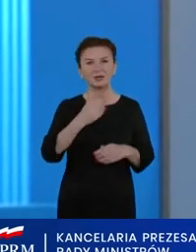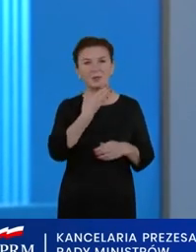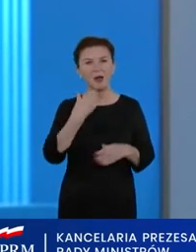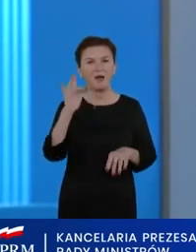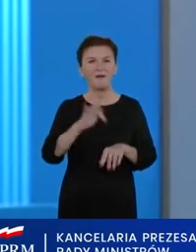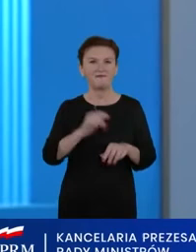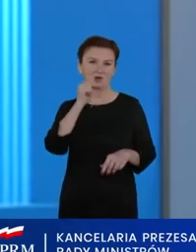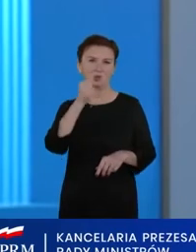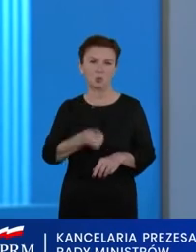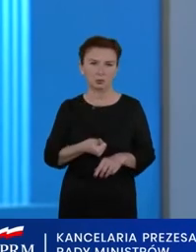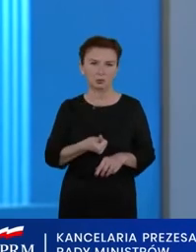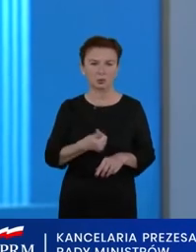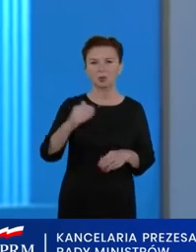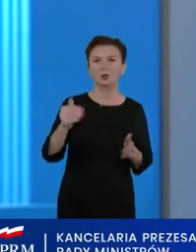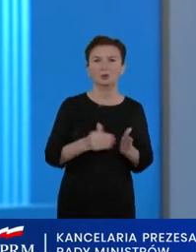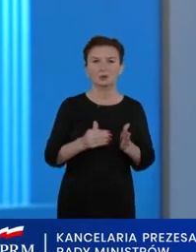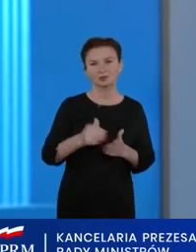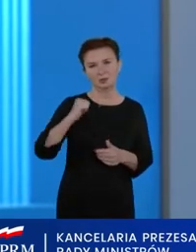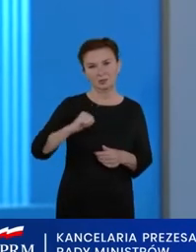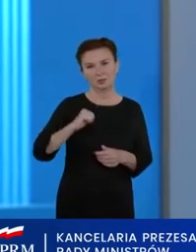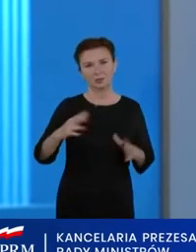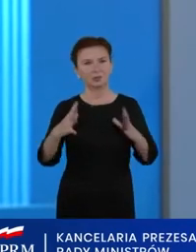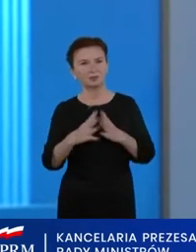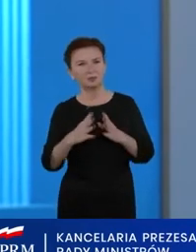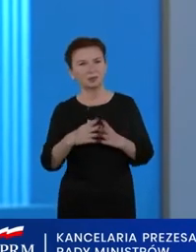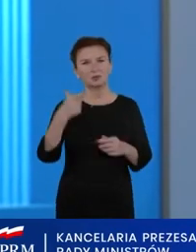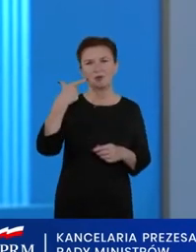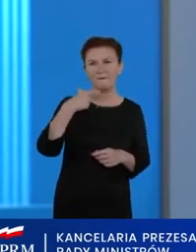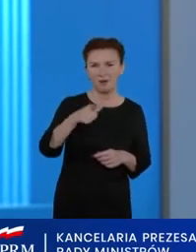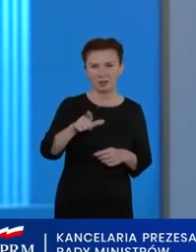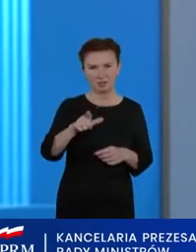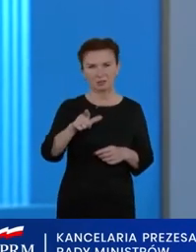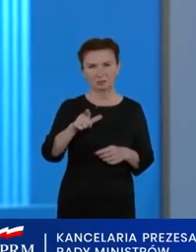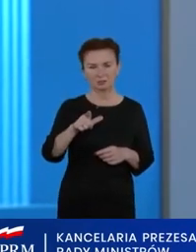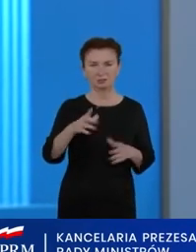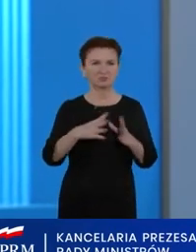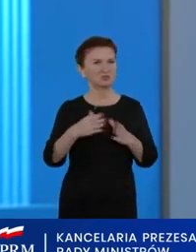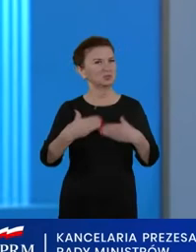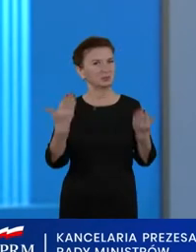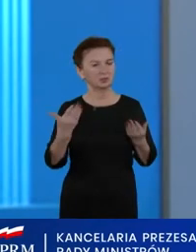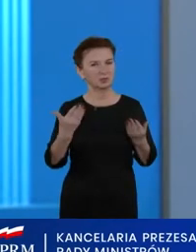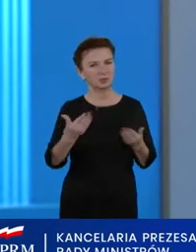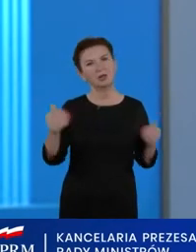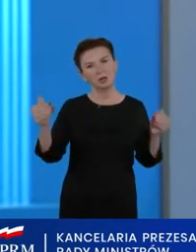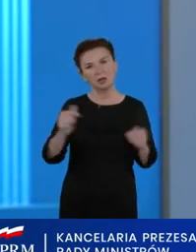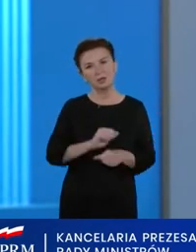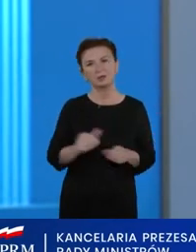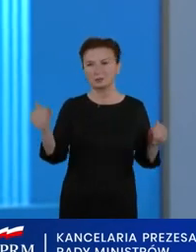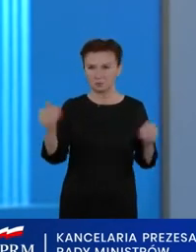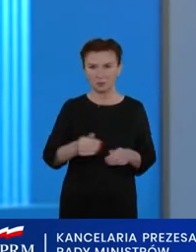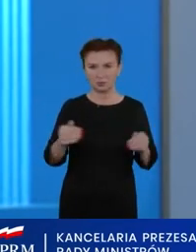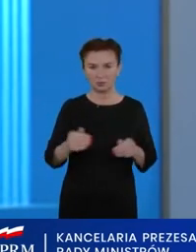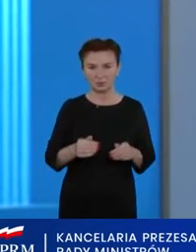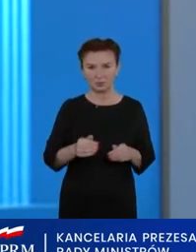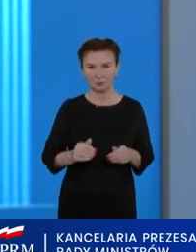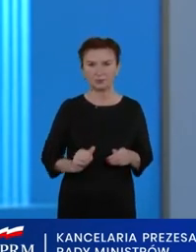is a chance that we will reach the linear trend. This would be a great and a fundamental change. If we reach the linear trend of growth, we